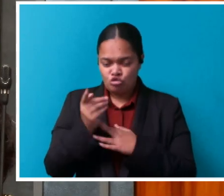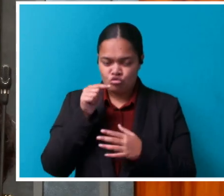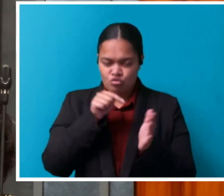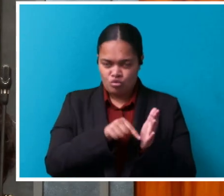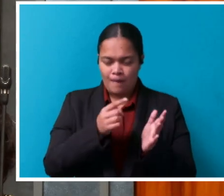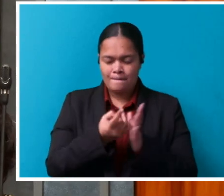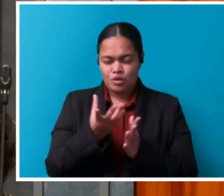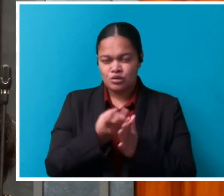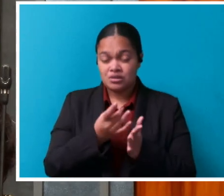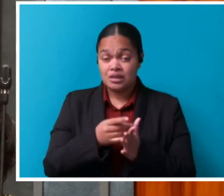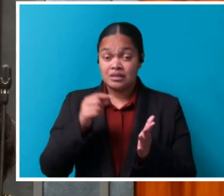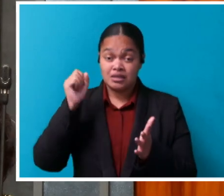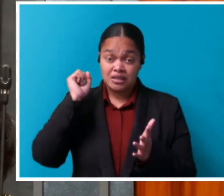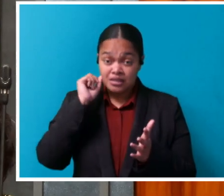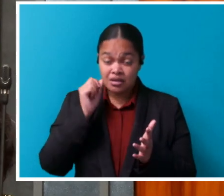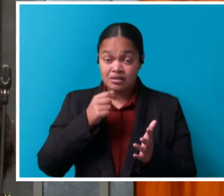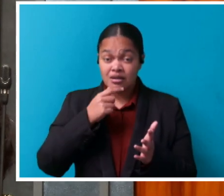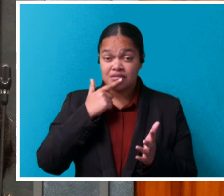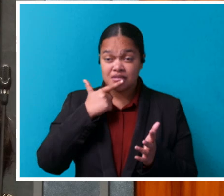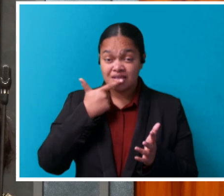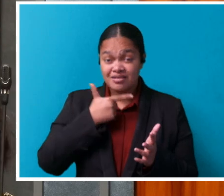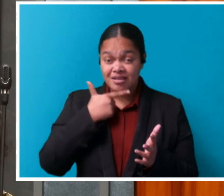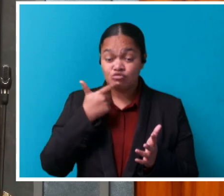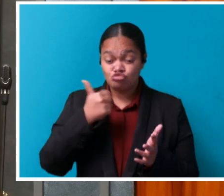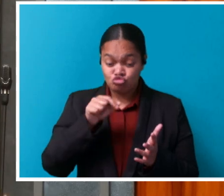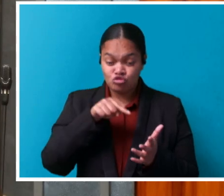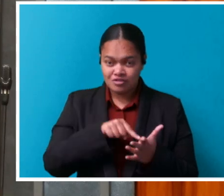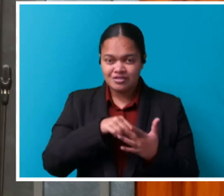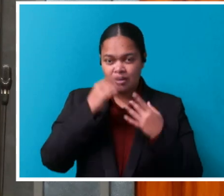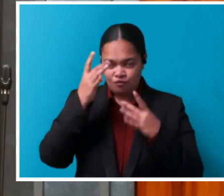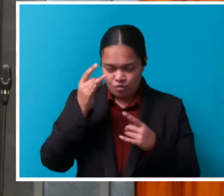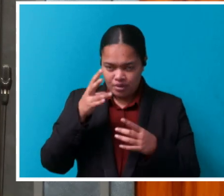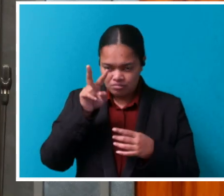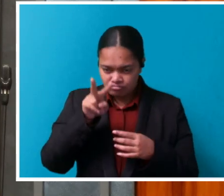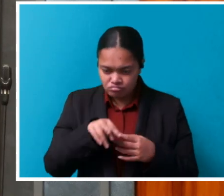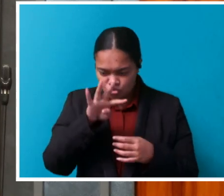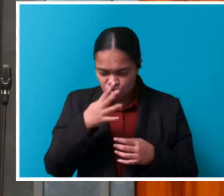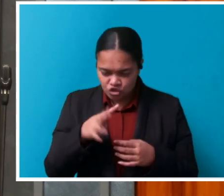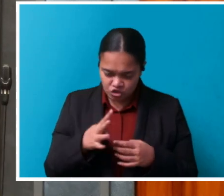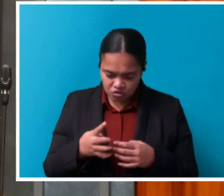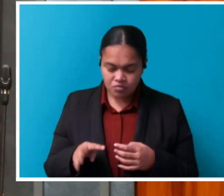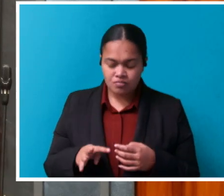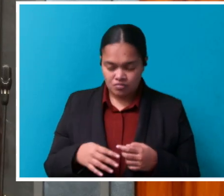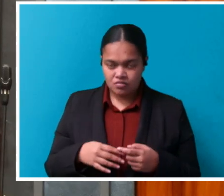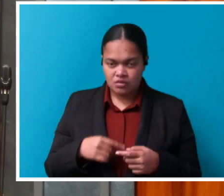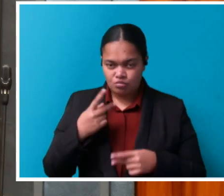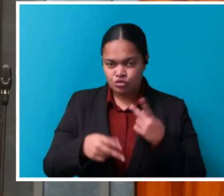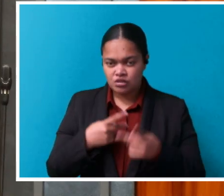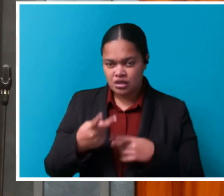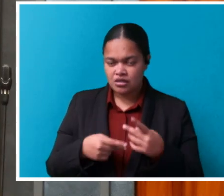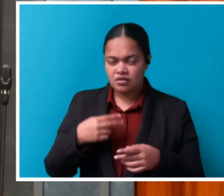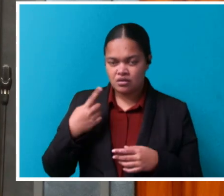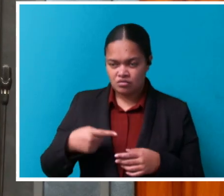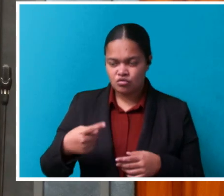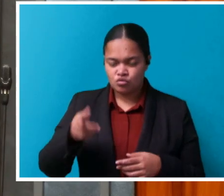And TSLS uses this information for allowance processing, reviewing scholarship continuation, and learning